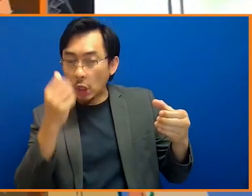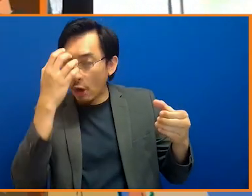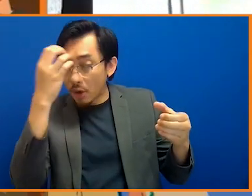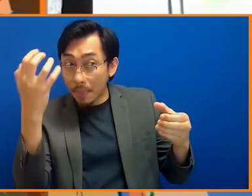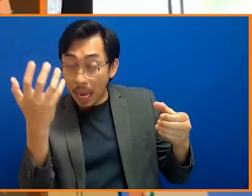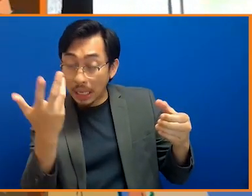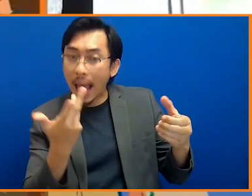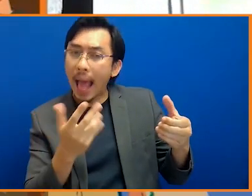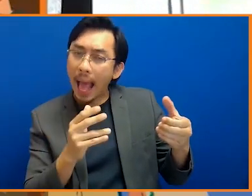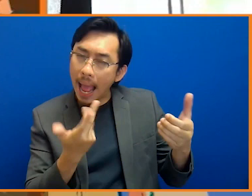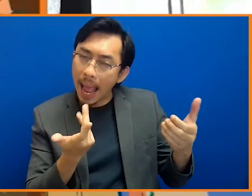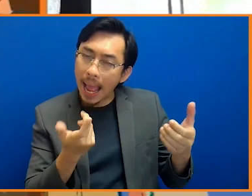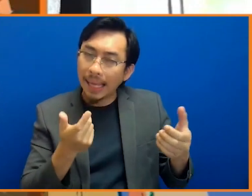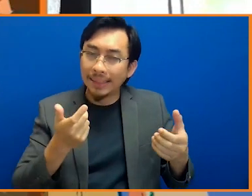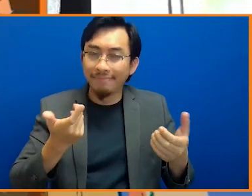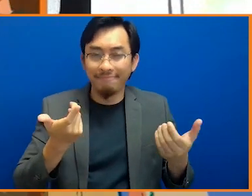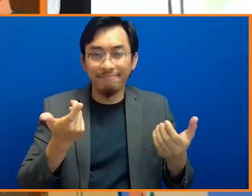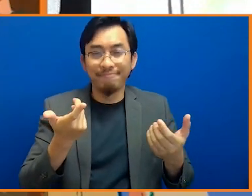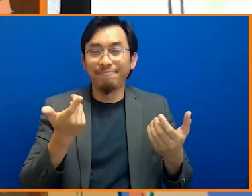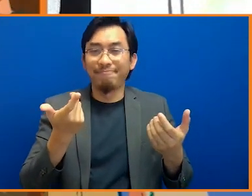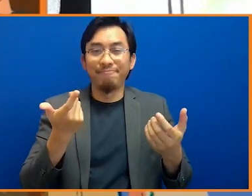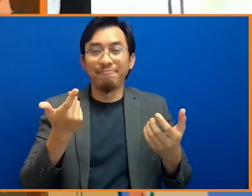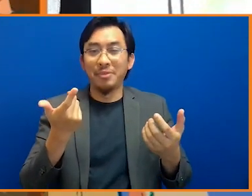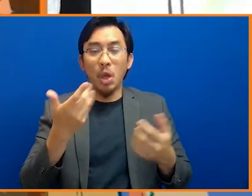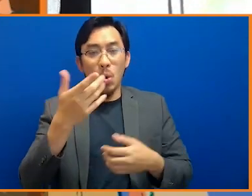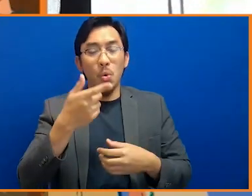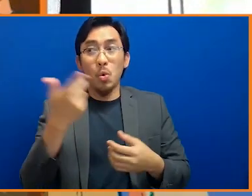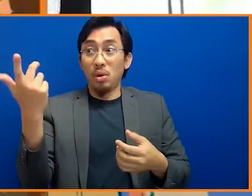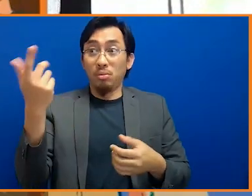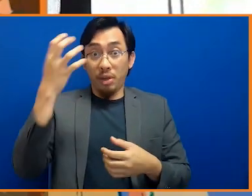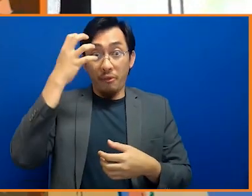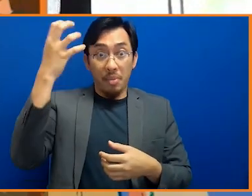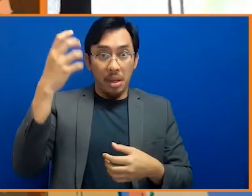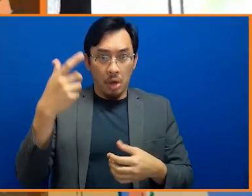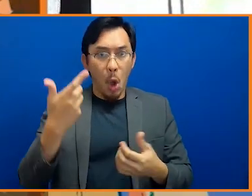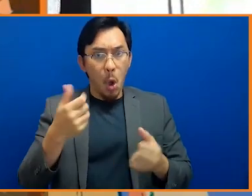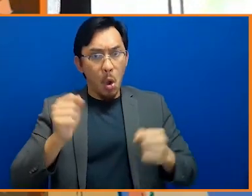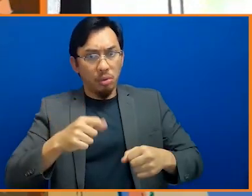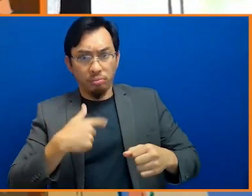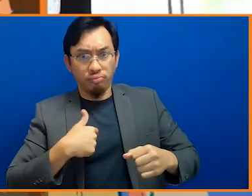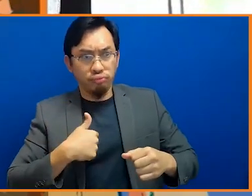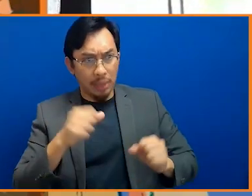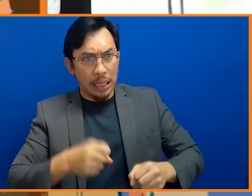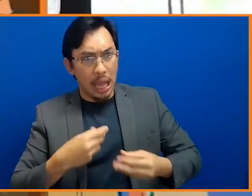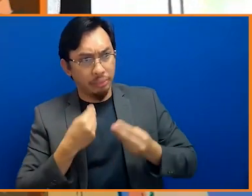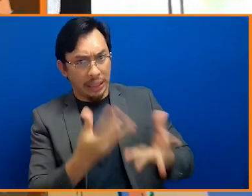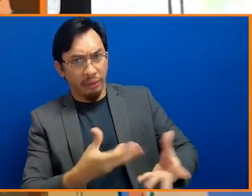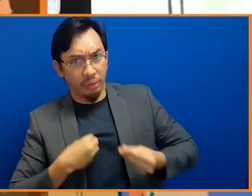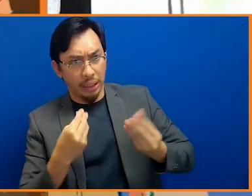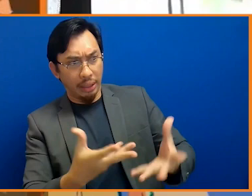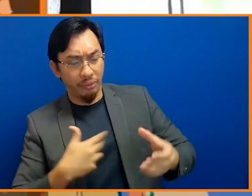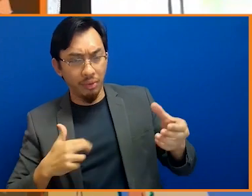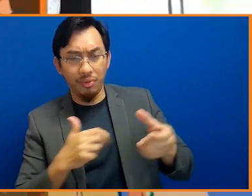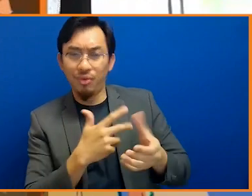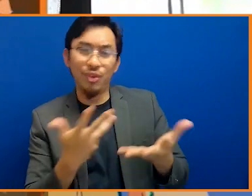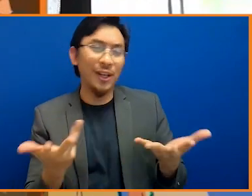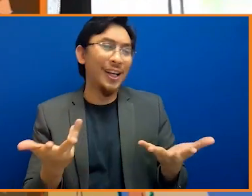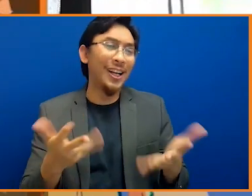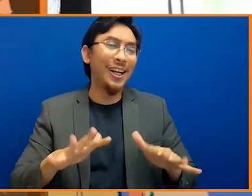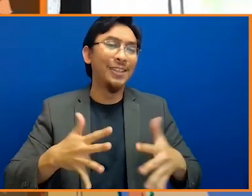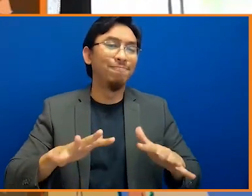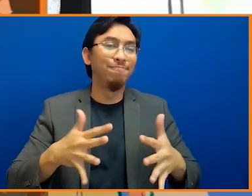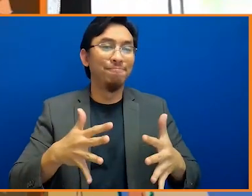okay, um, the government cannot just mandate or urge people to give a